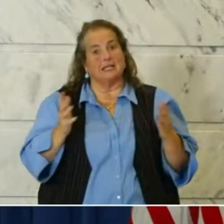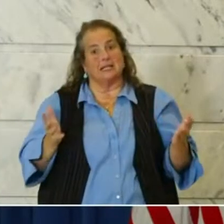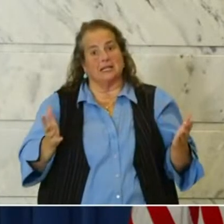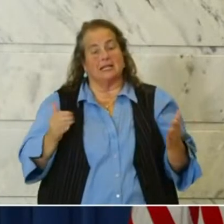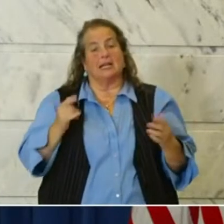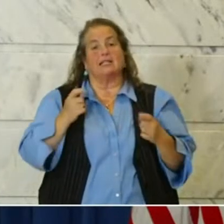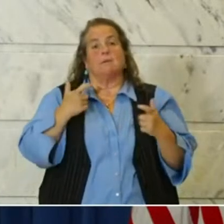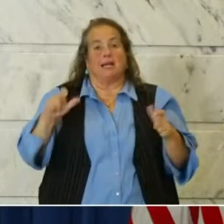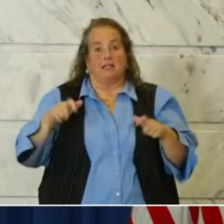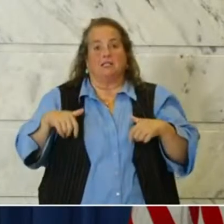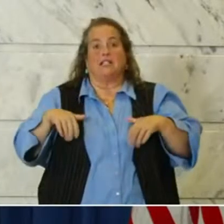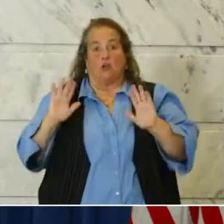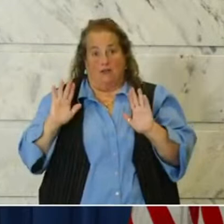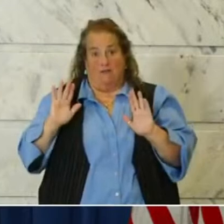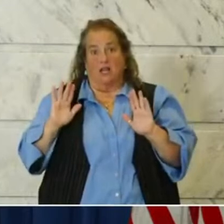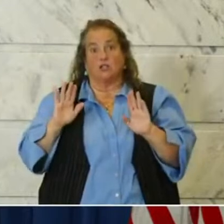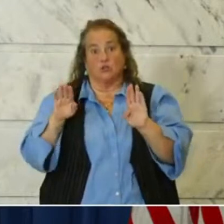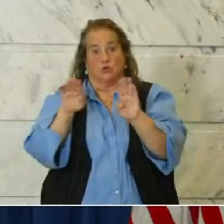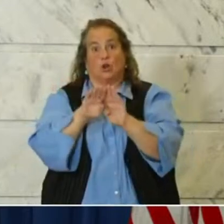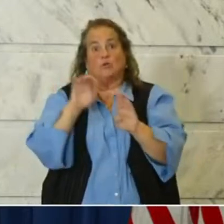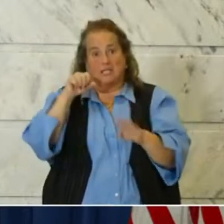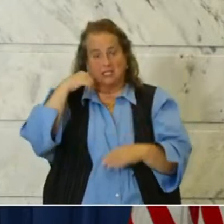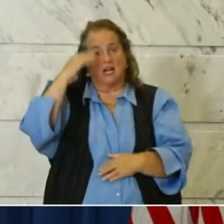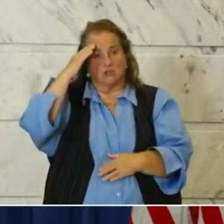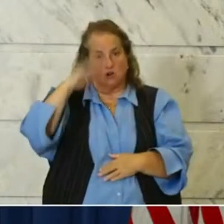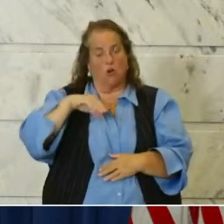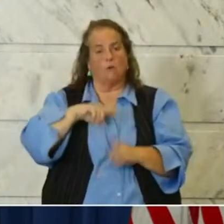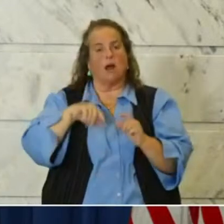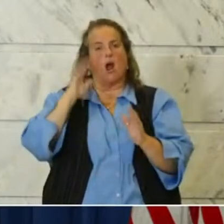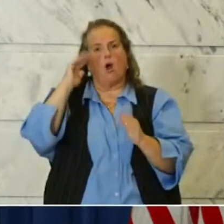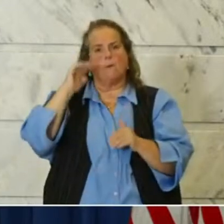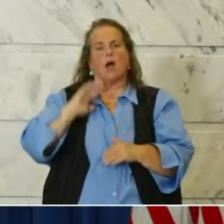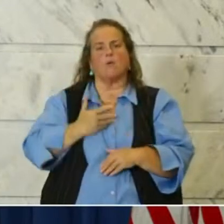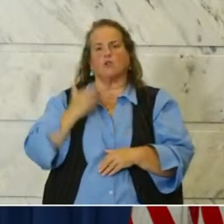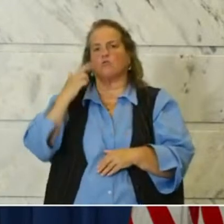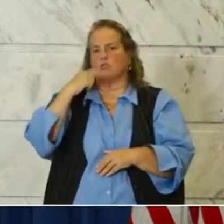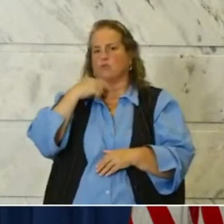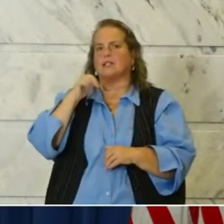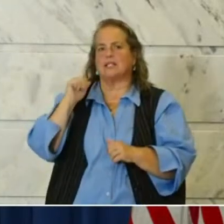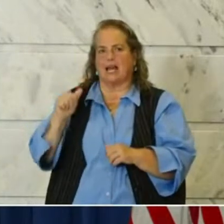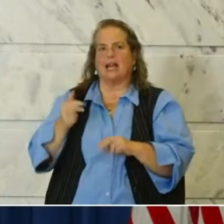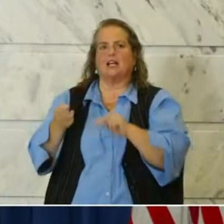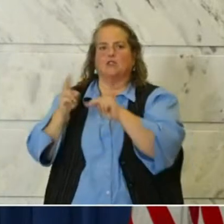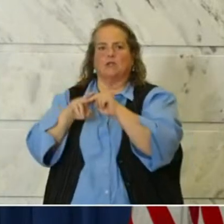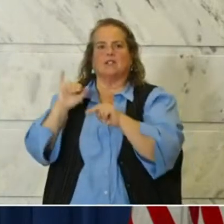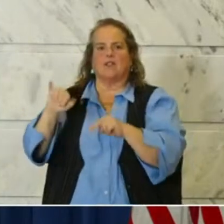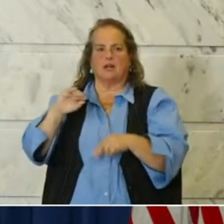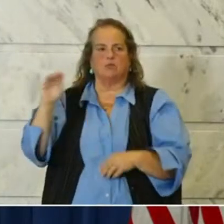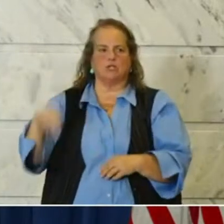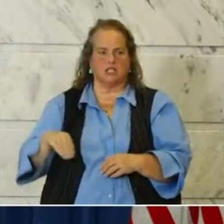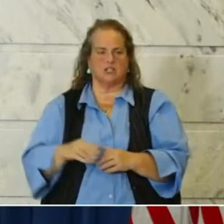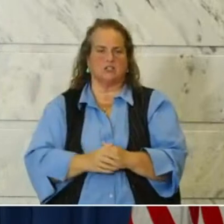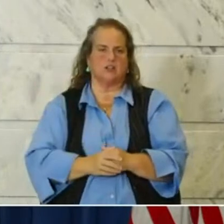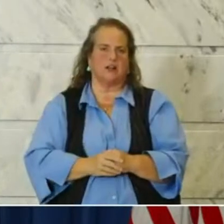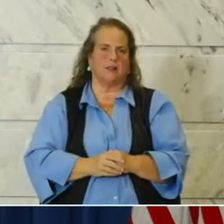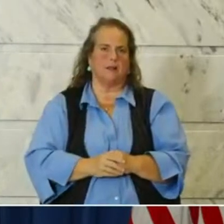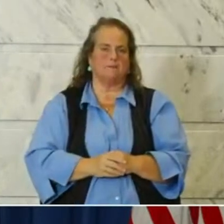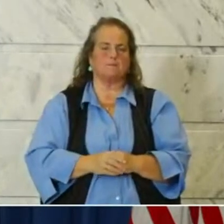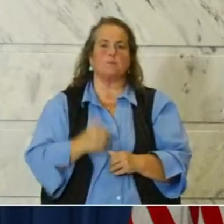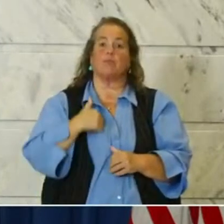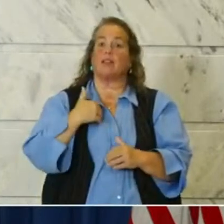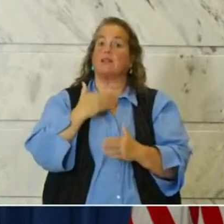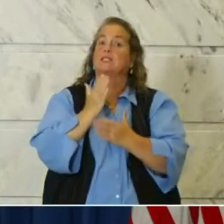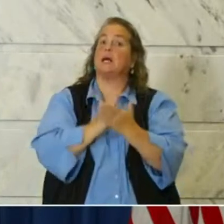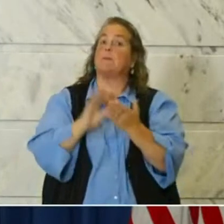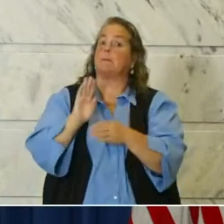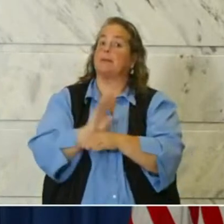It's a big sacrifice. Certainly our hope is on the restaurant side that we'll be able to increase that capacity. We have some